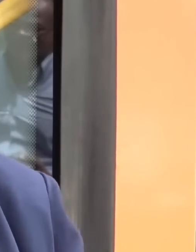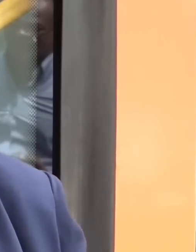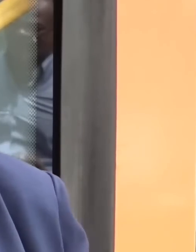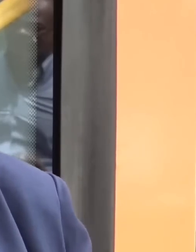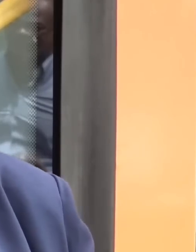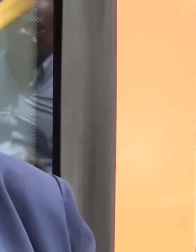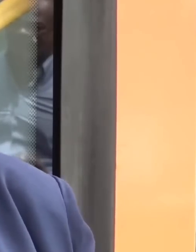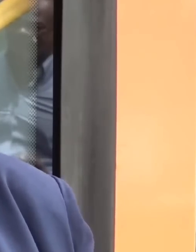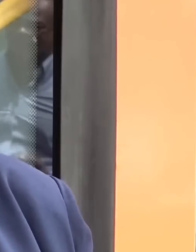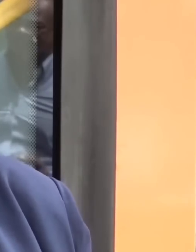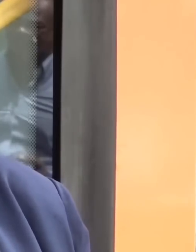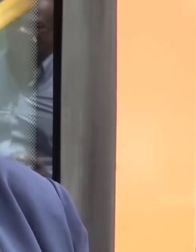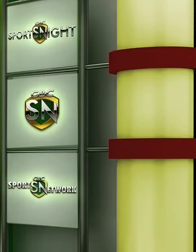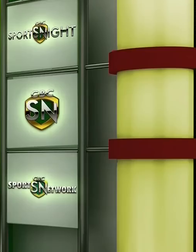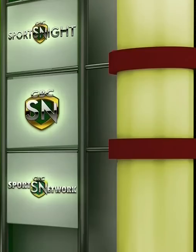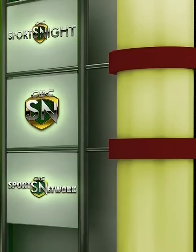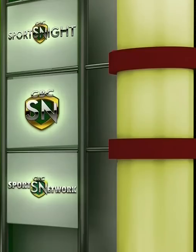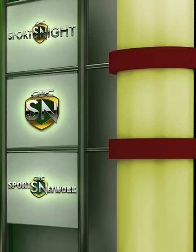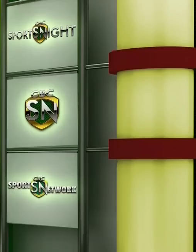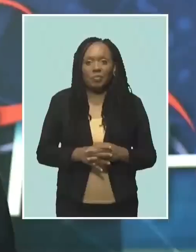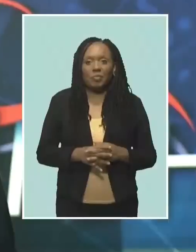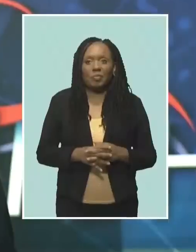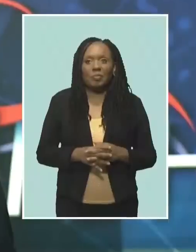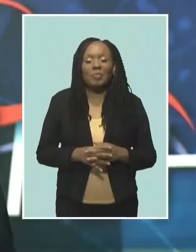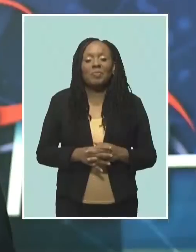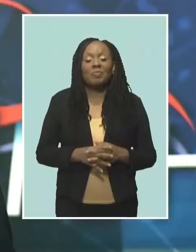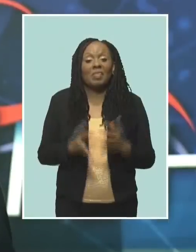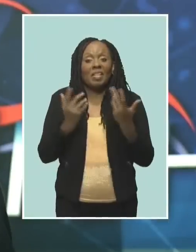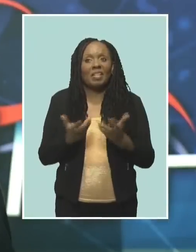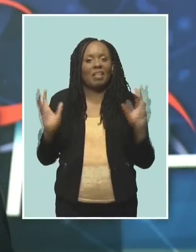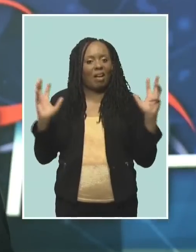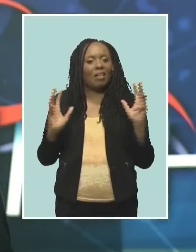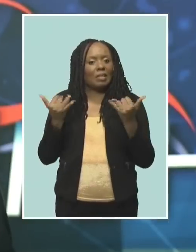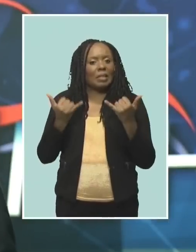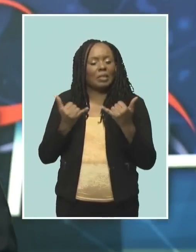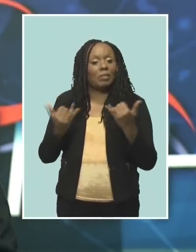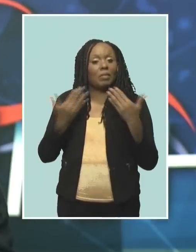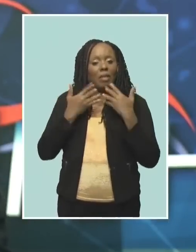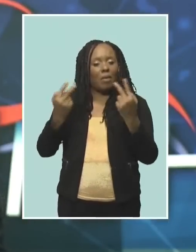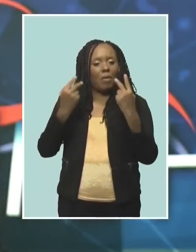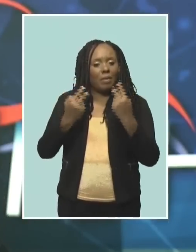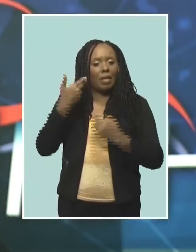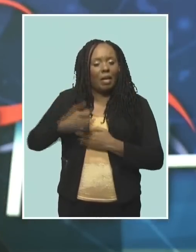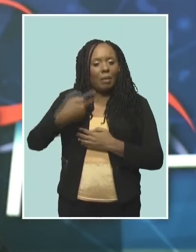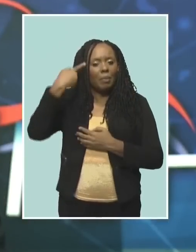the community at large. That's sports. Well, that's our time tonight. Thank you for spending